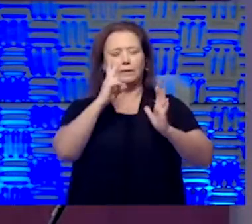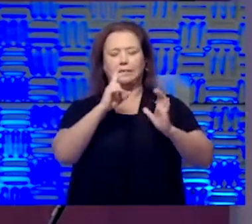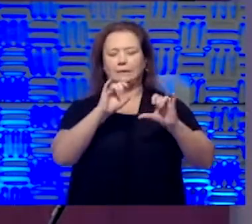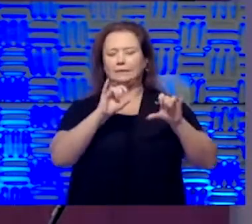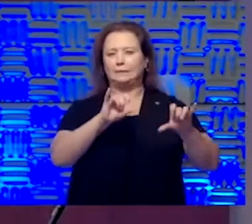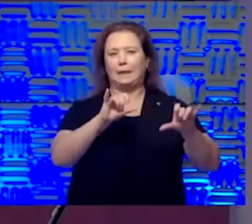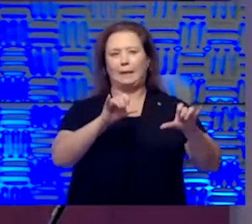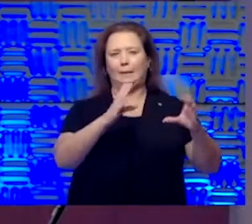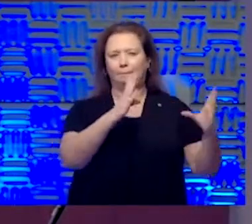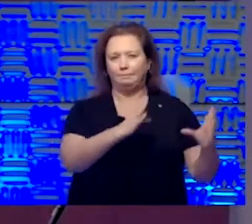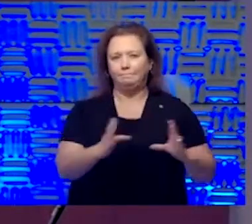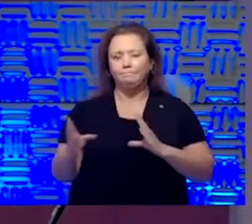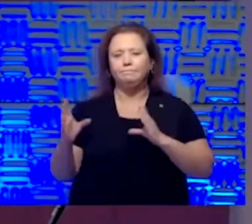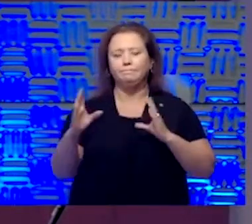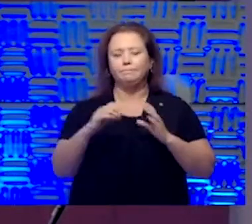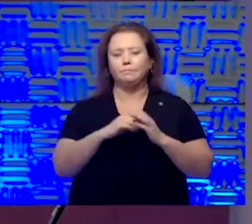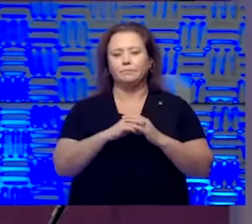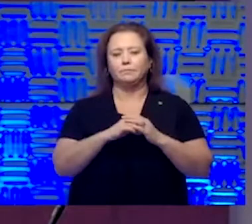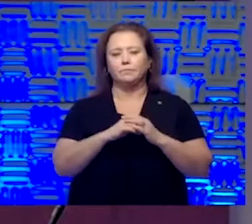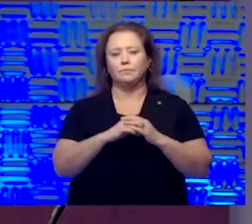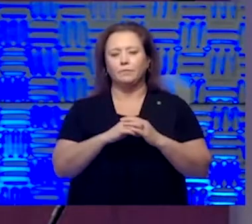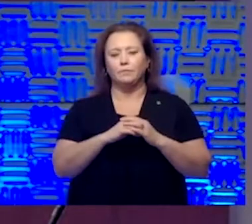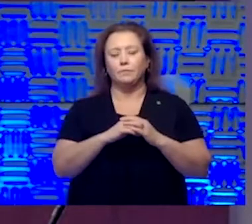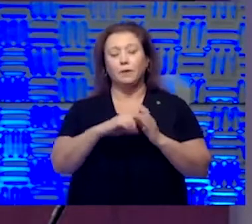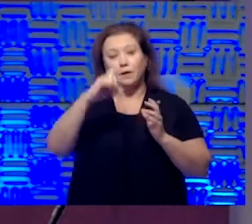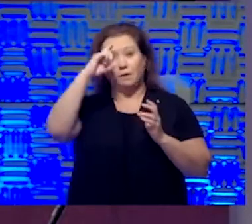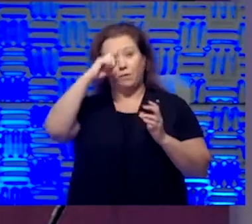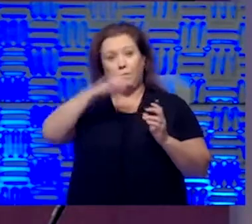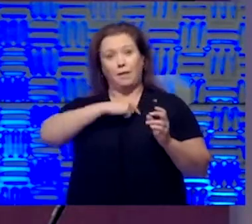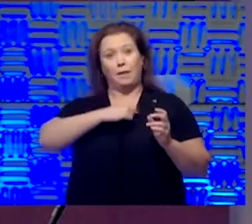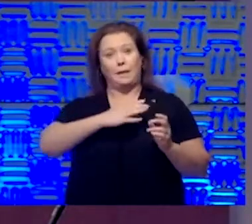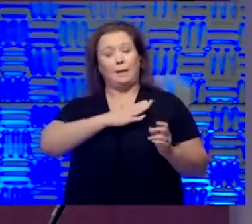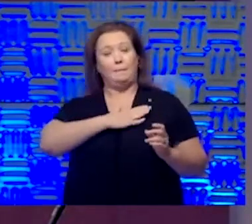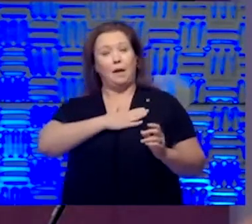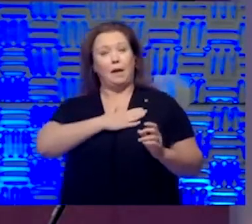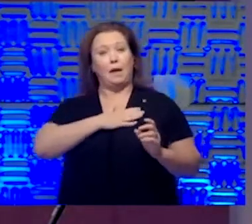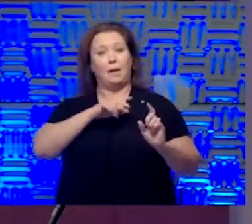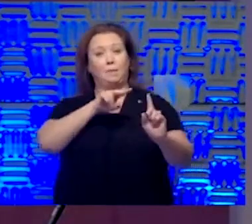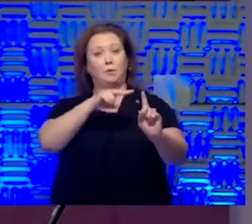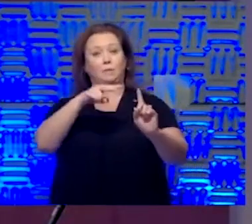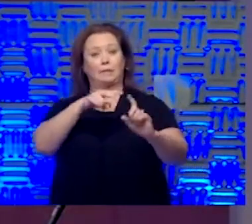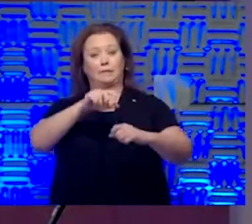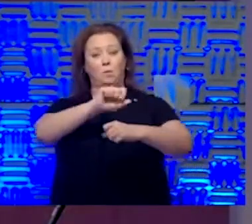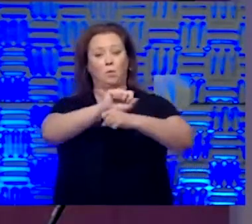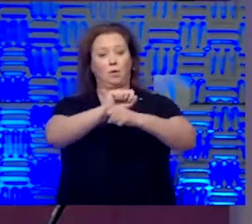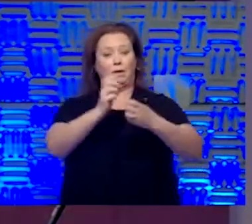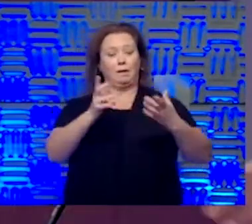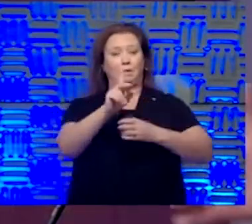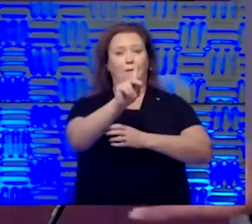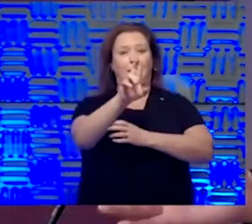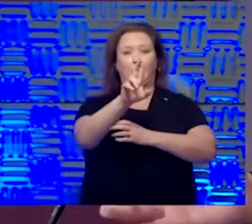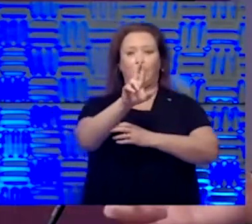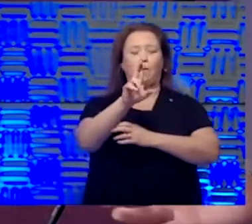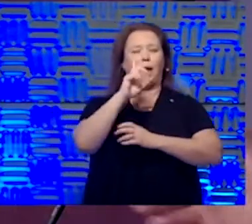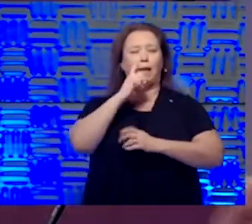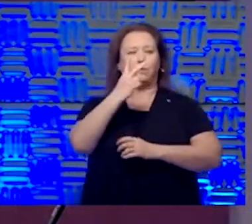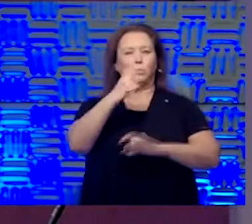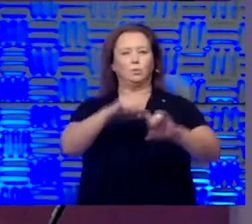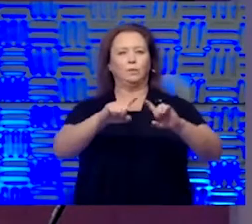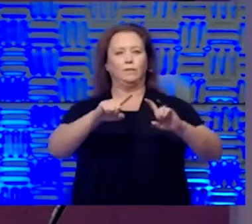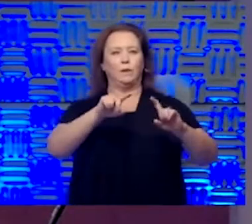things. So I guess for me, the way I look at it is that working here is that I've kind of looked at it two different